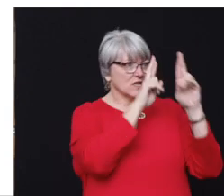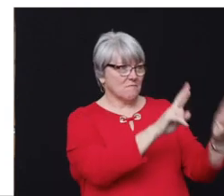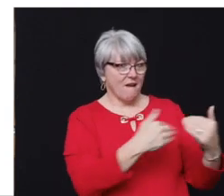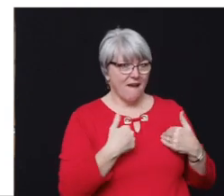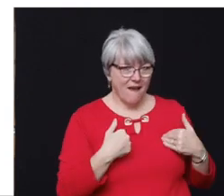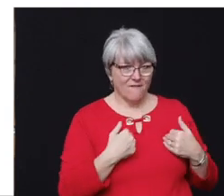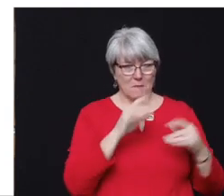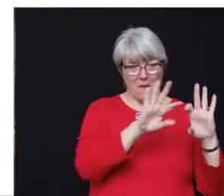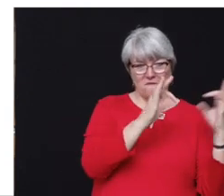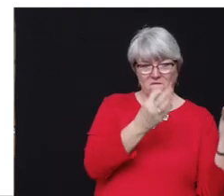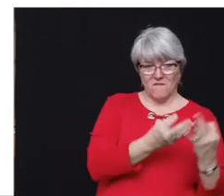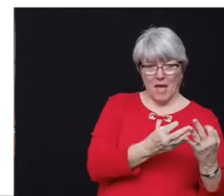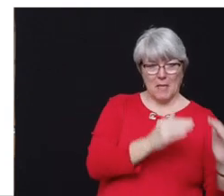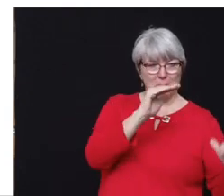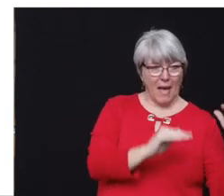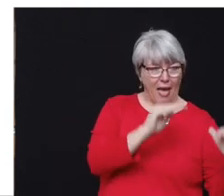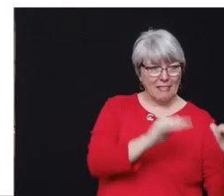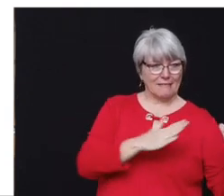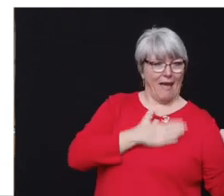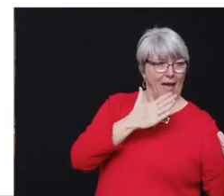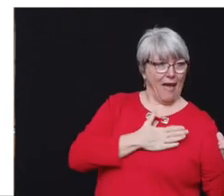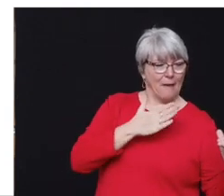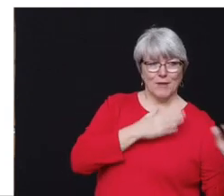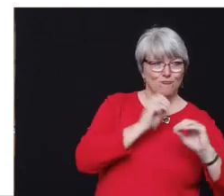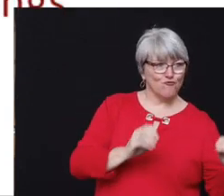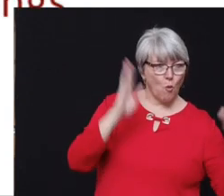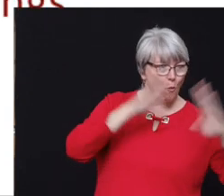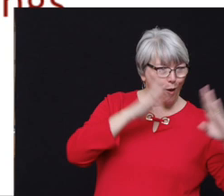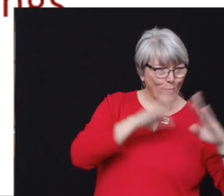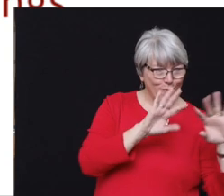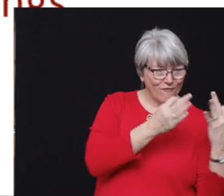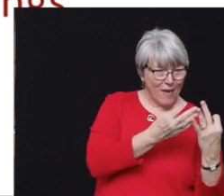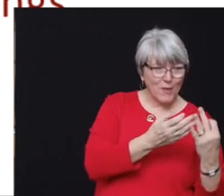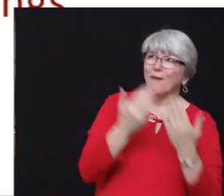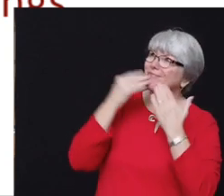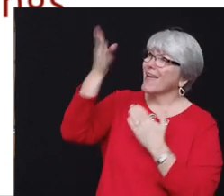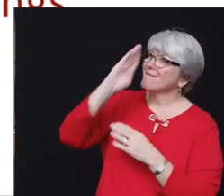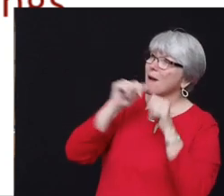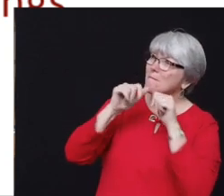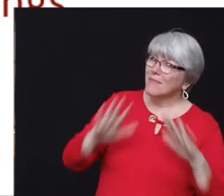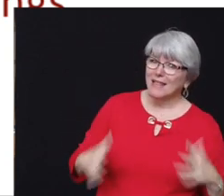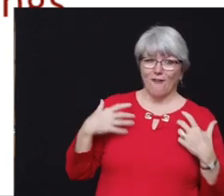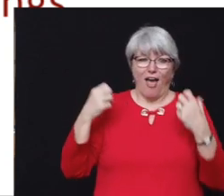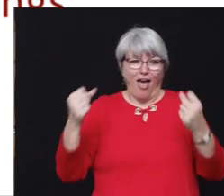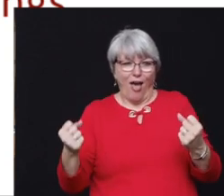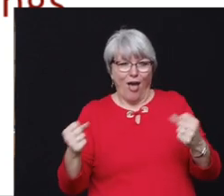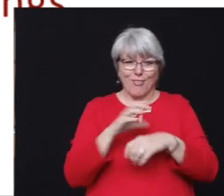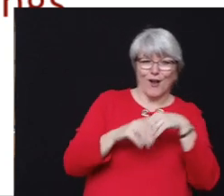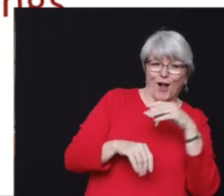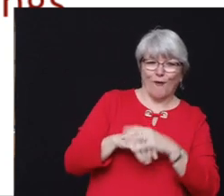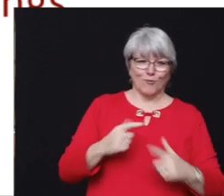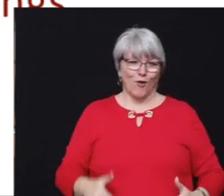or whose family is well-balanced and happily trouble-free. We thank God for the blessings of health,